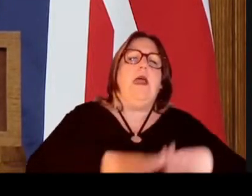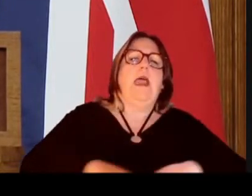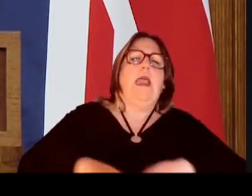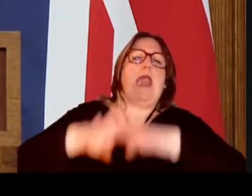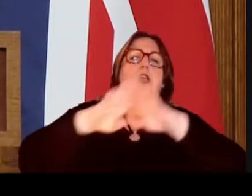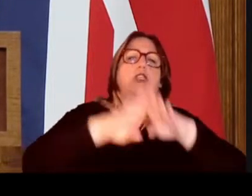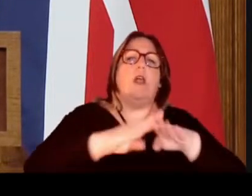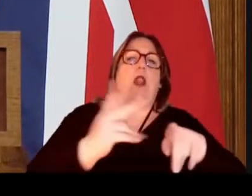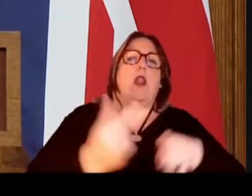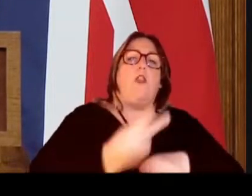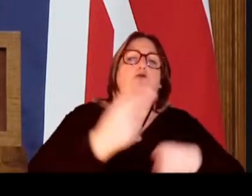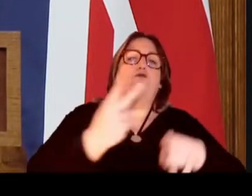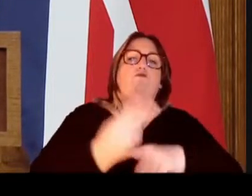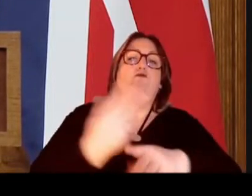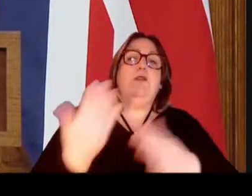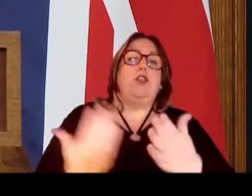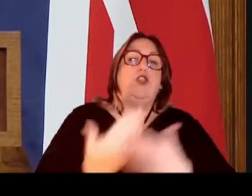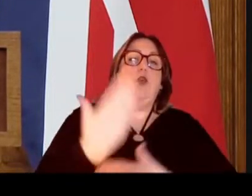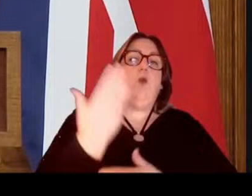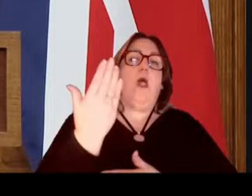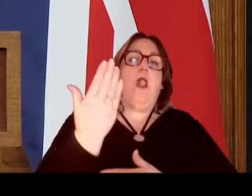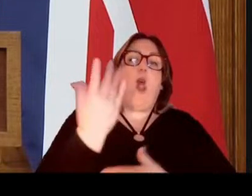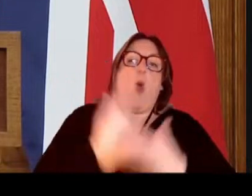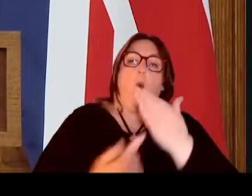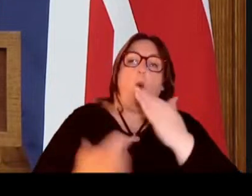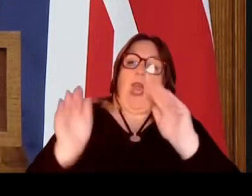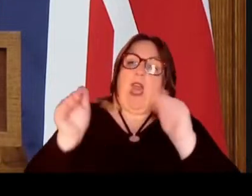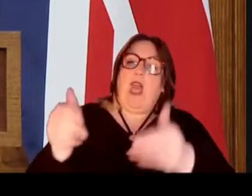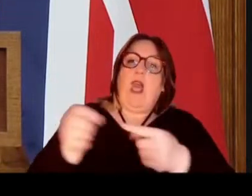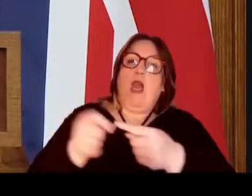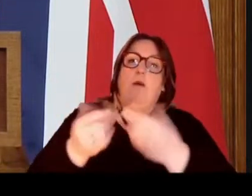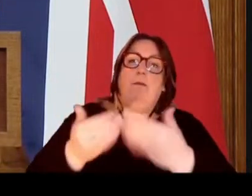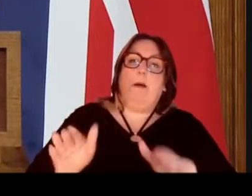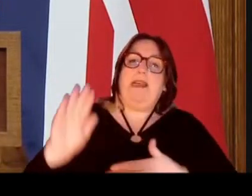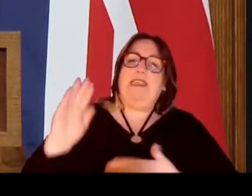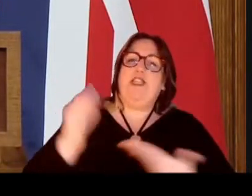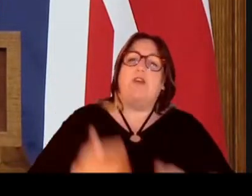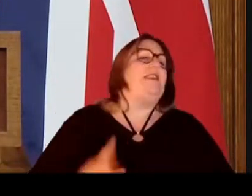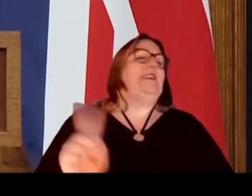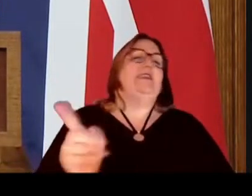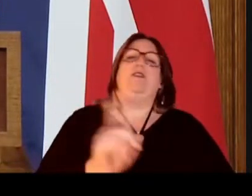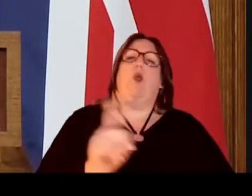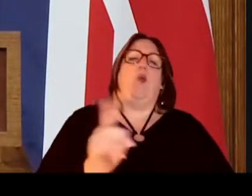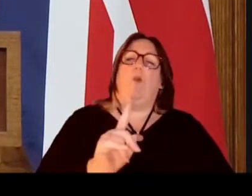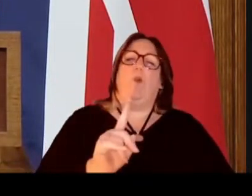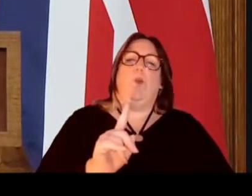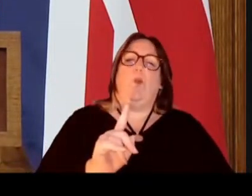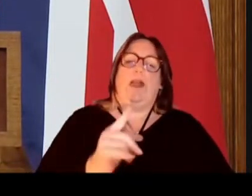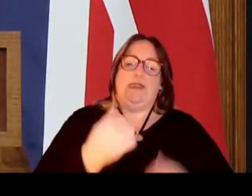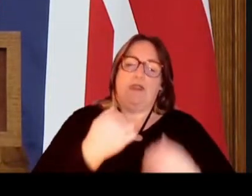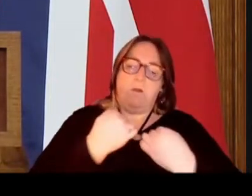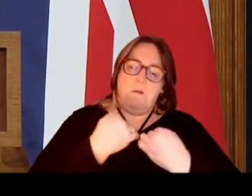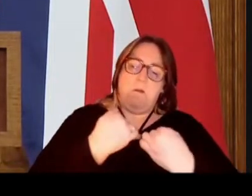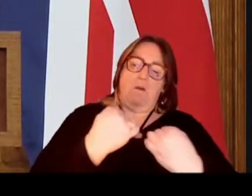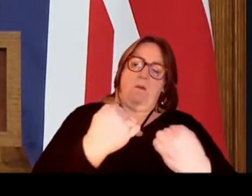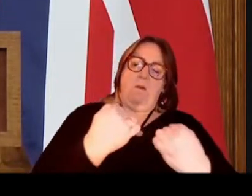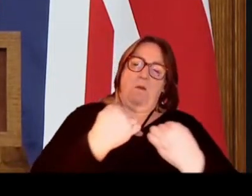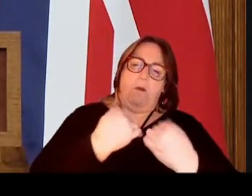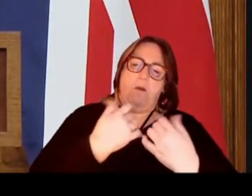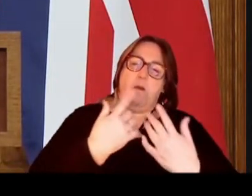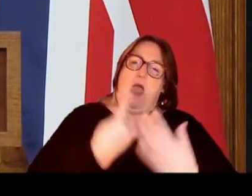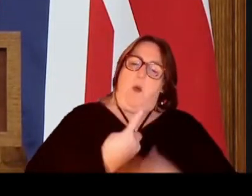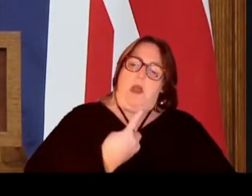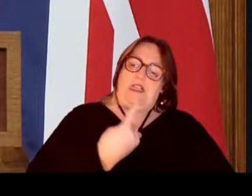or the economy. It's about turning us back towards ourselves, giving people confidence in